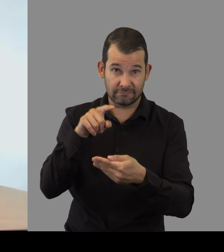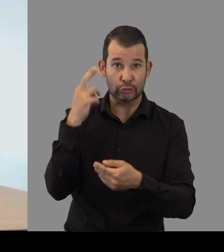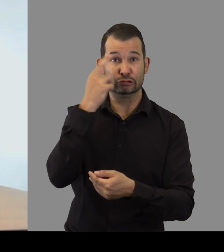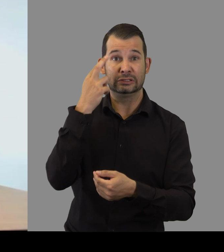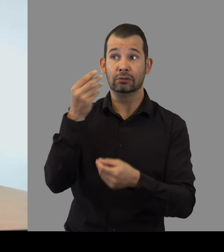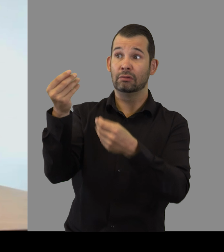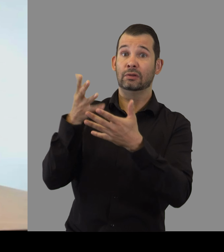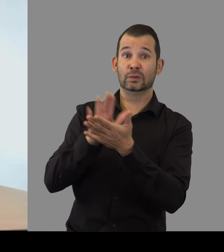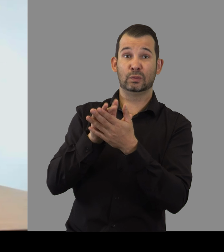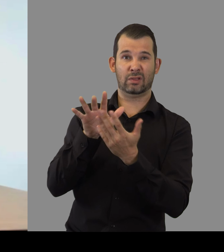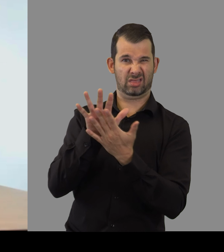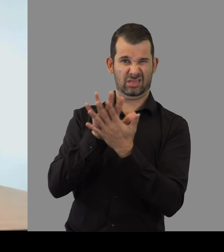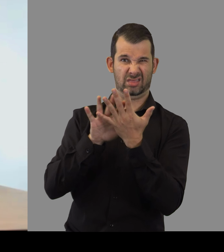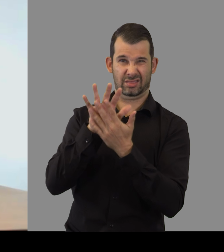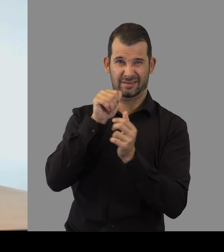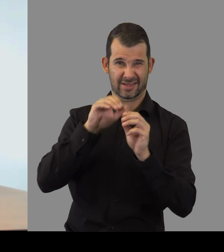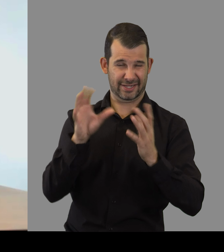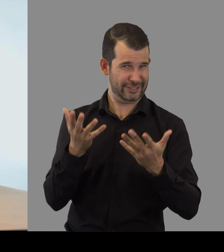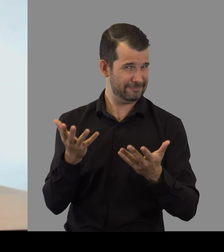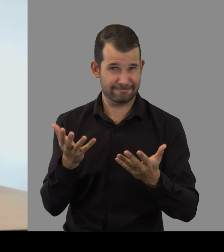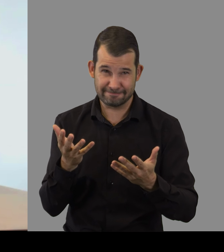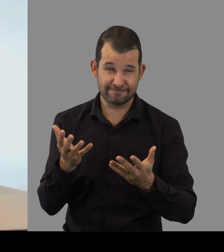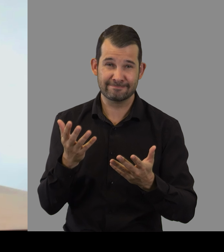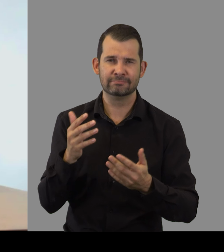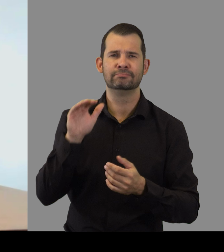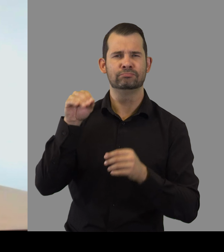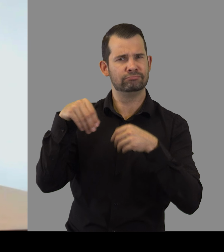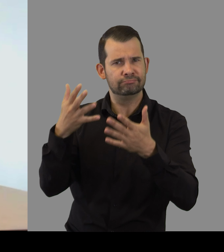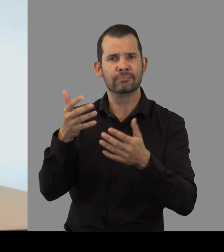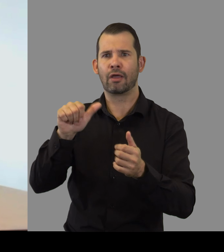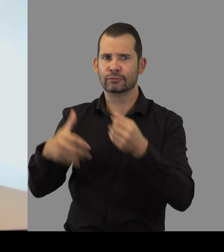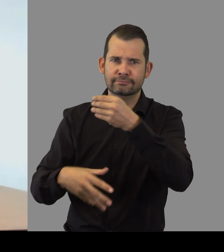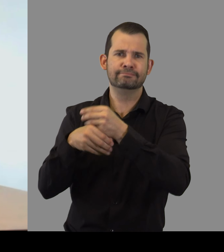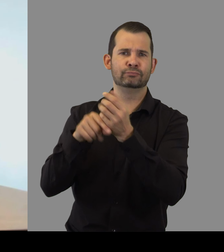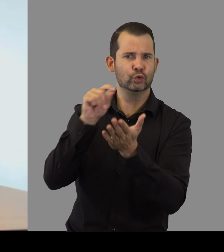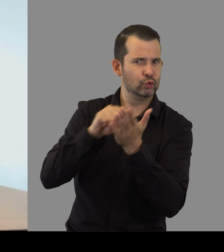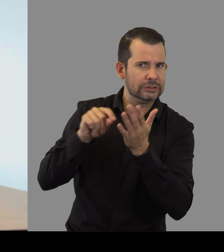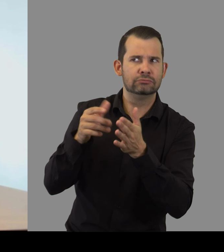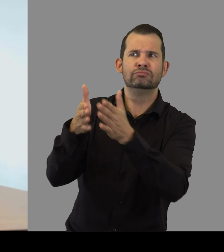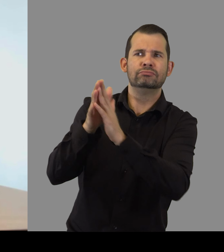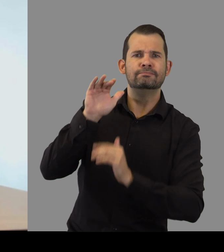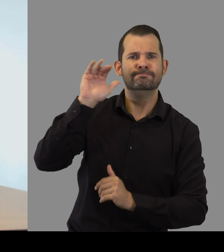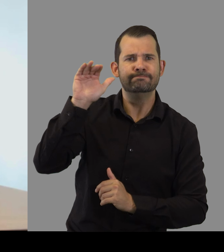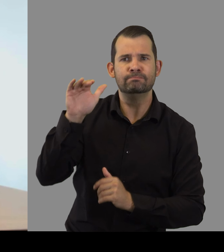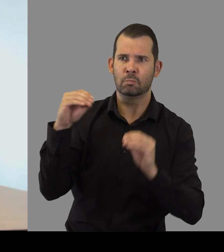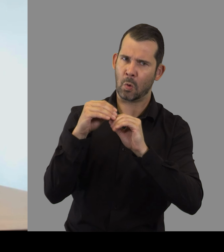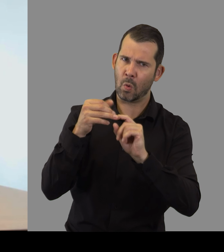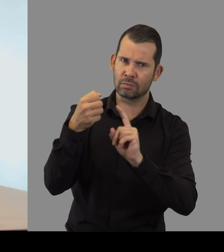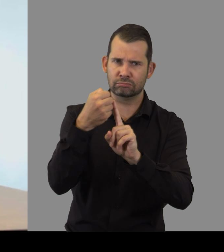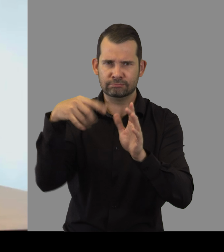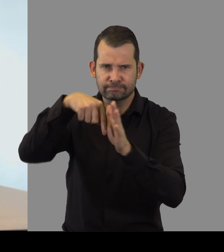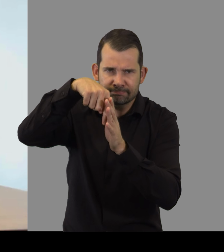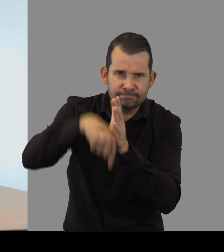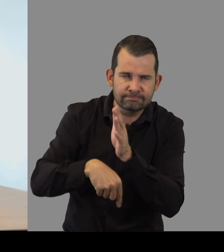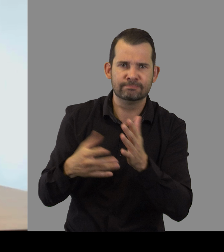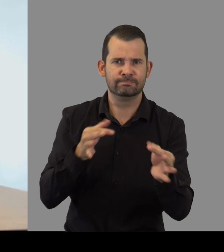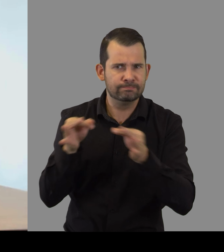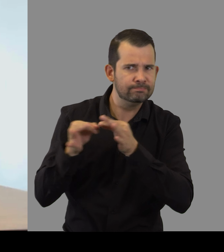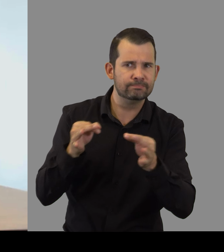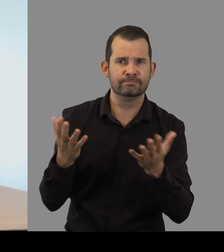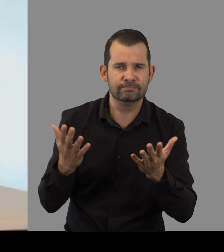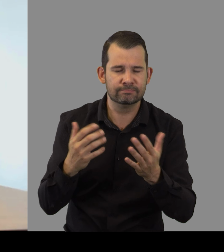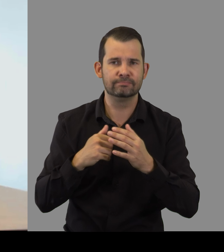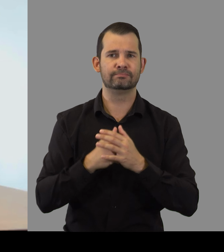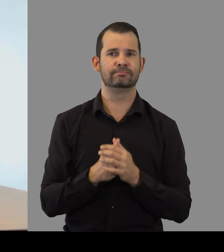the reasons provided by the school are vague, provide a written document requesting for